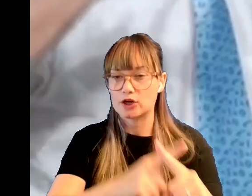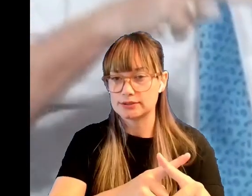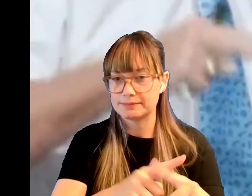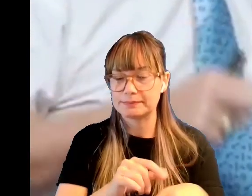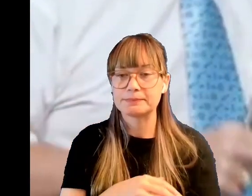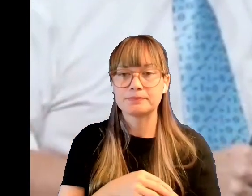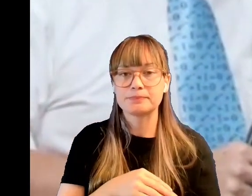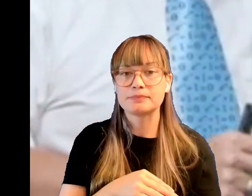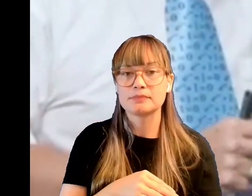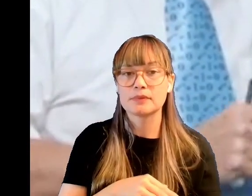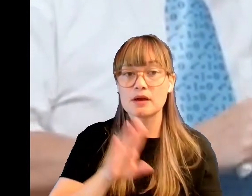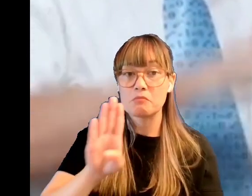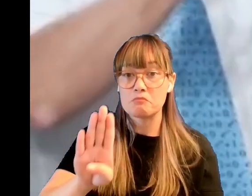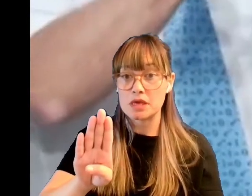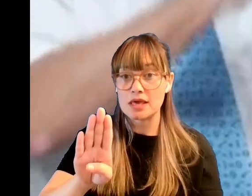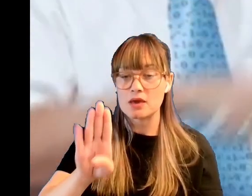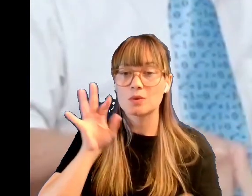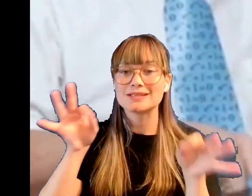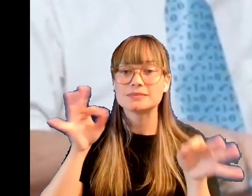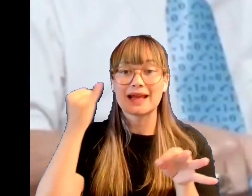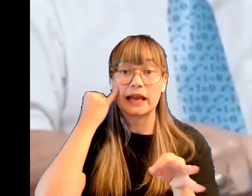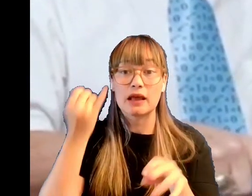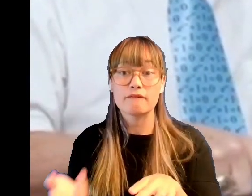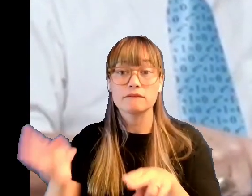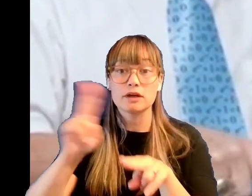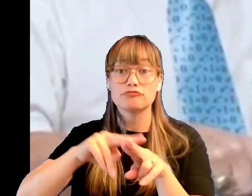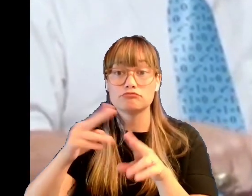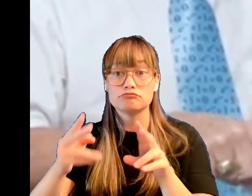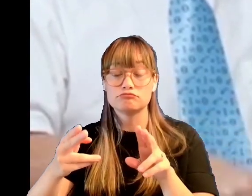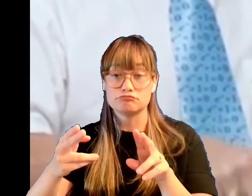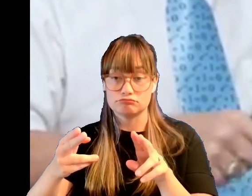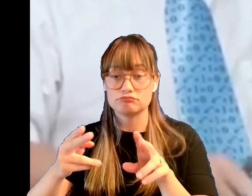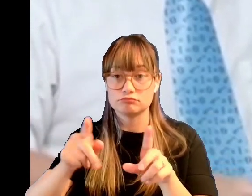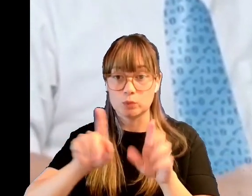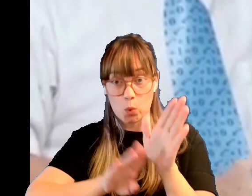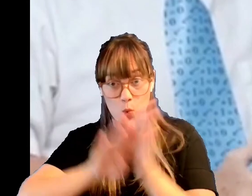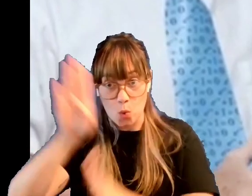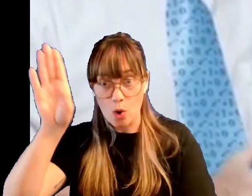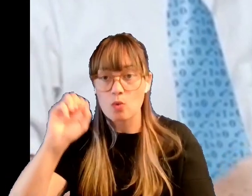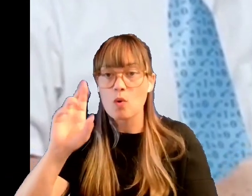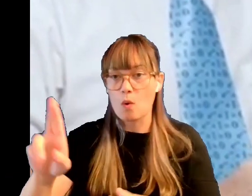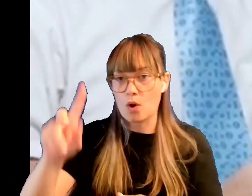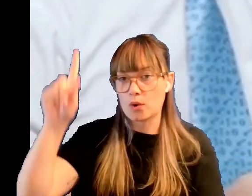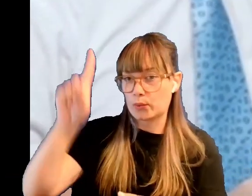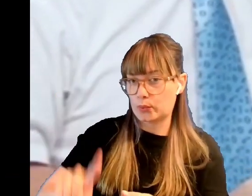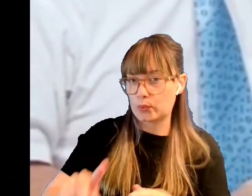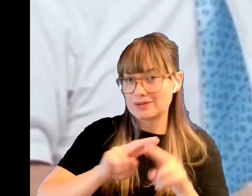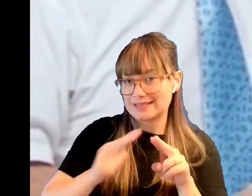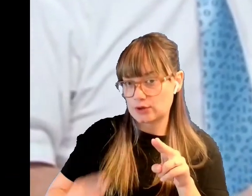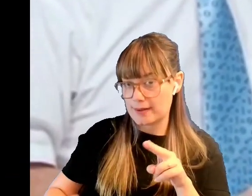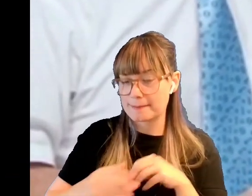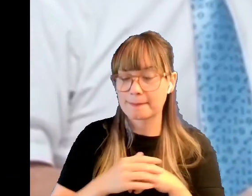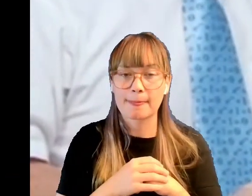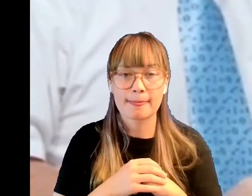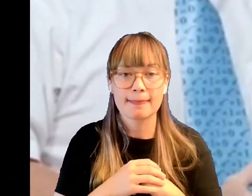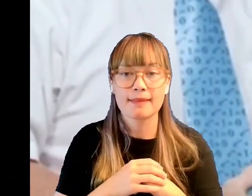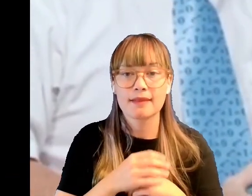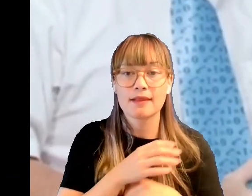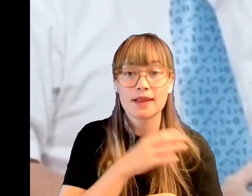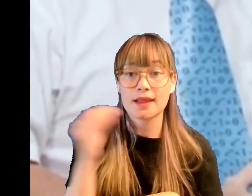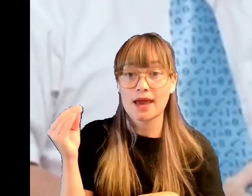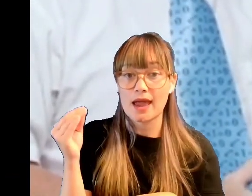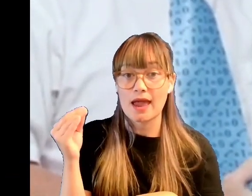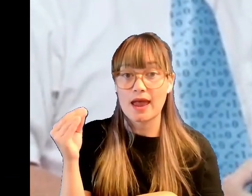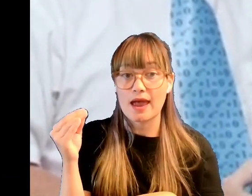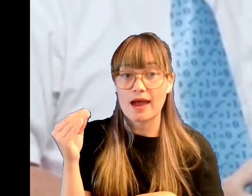y-intercept. B tells you if it's growing or decaying, depending on if it's bigger than 1 or less than 1. And the further